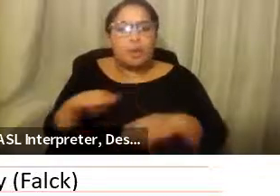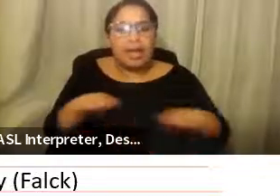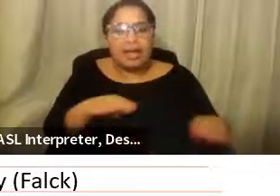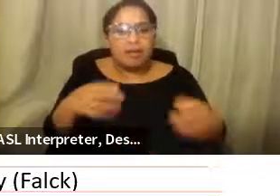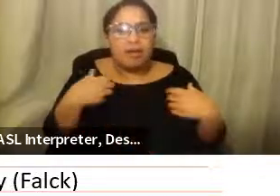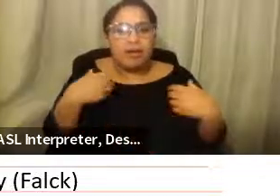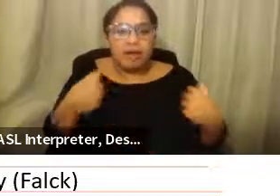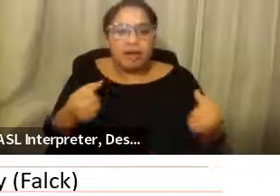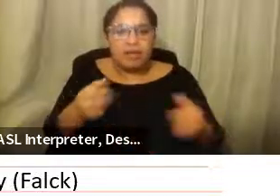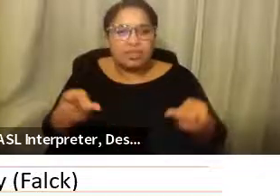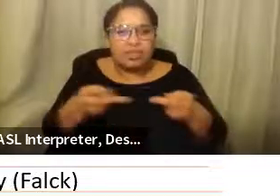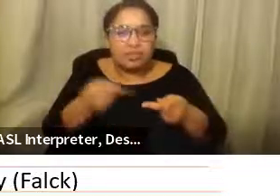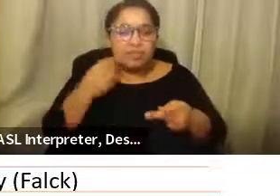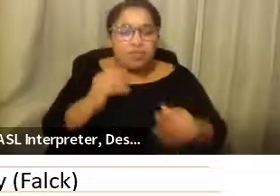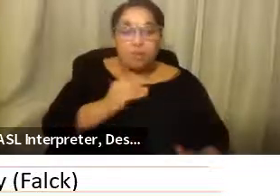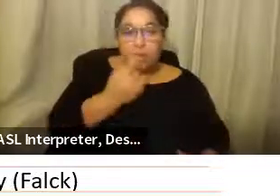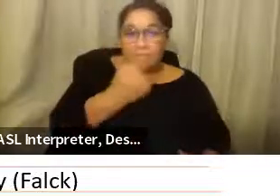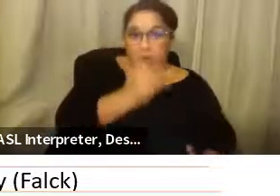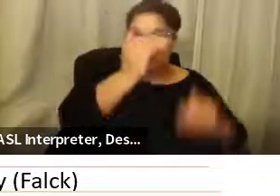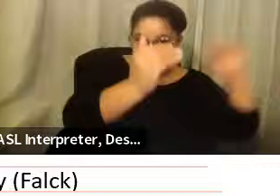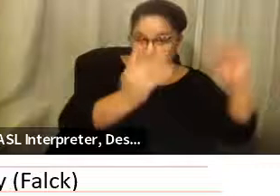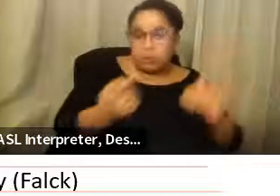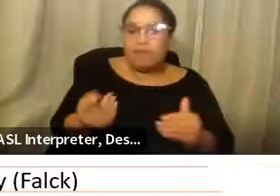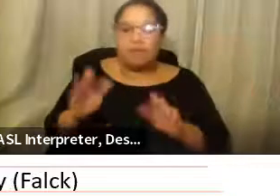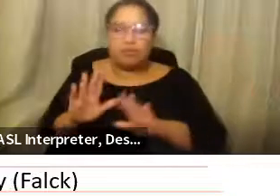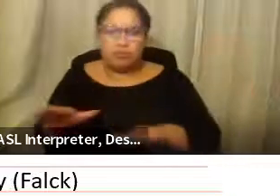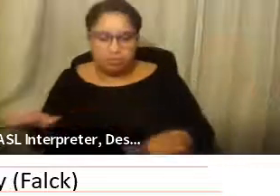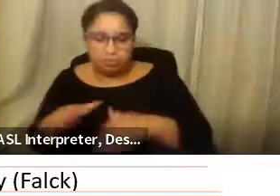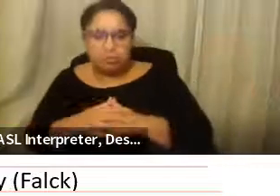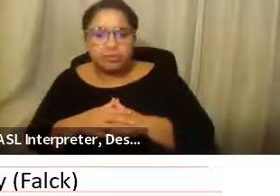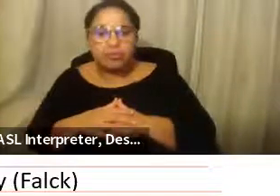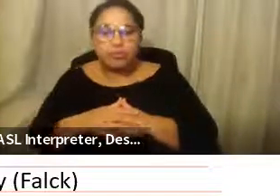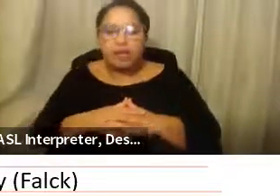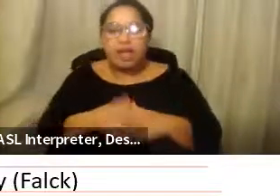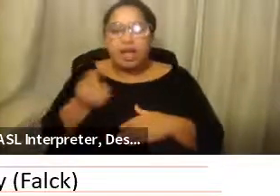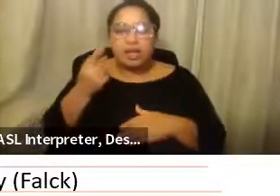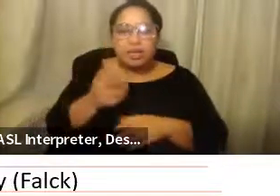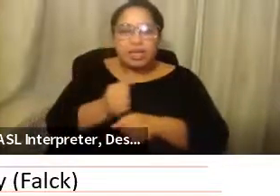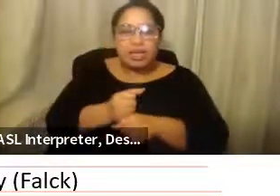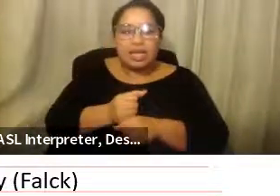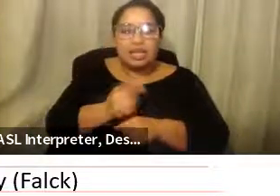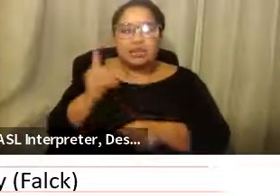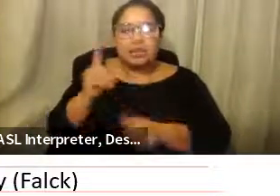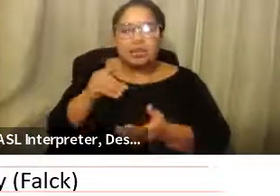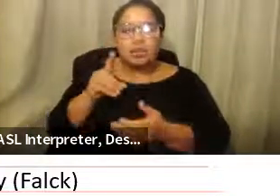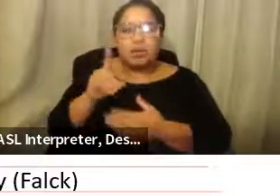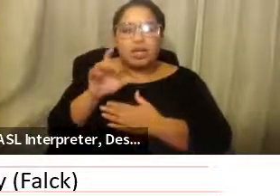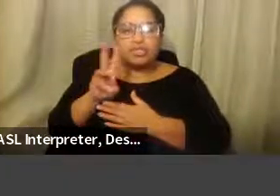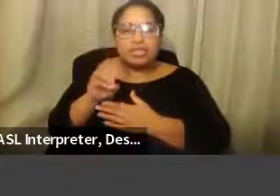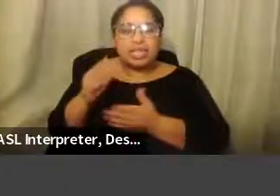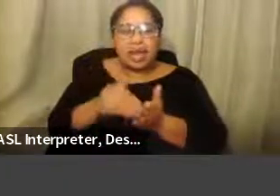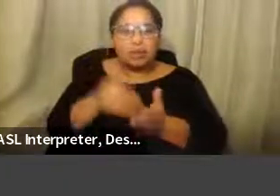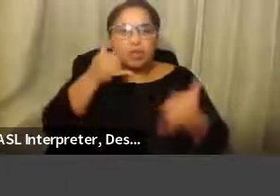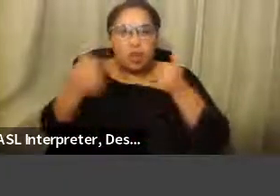get 160,000 calls per year, and 50% of that volume is in Oakland. Next slide, please.